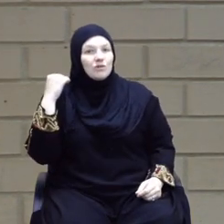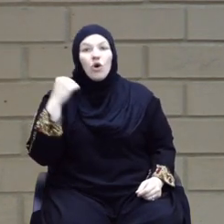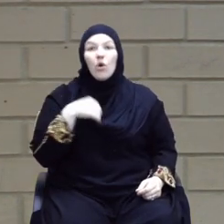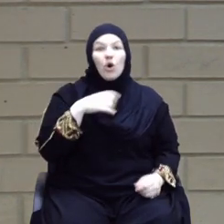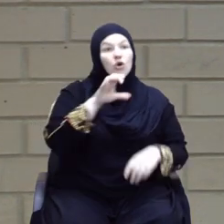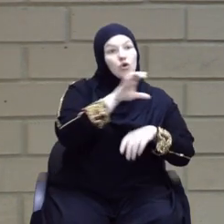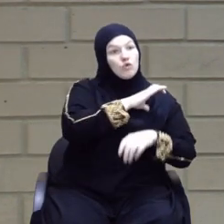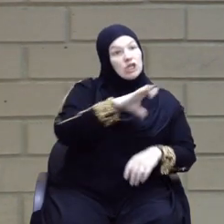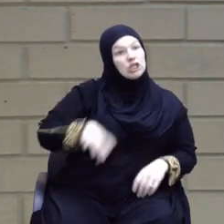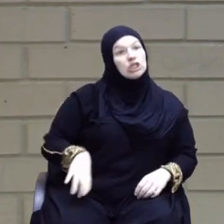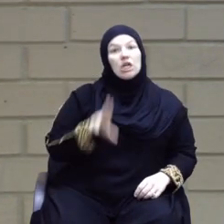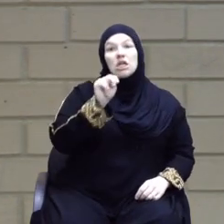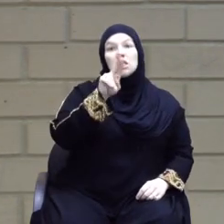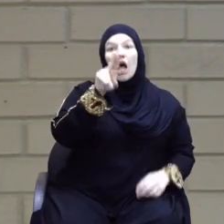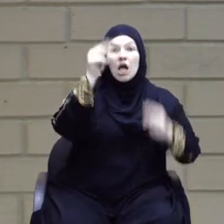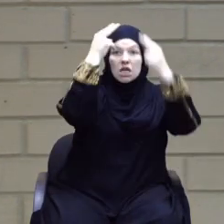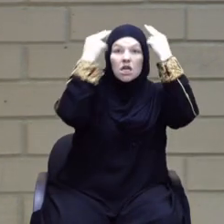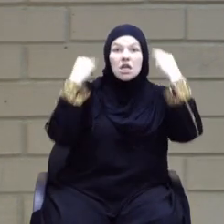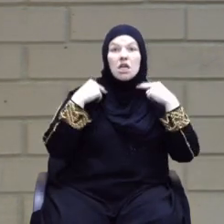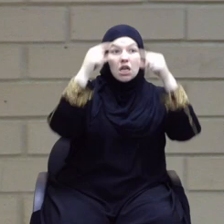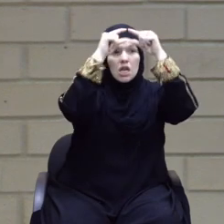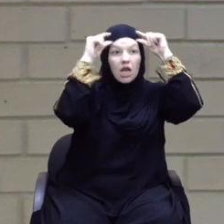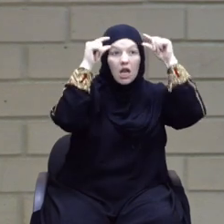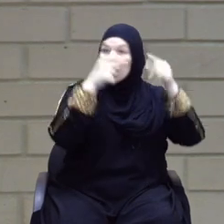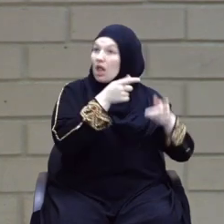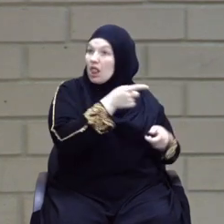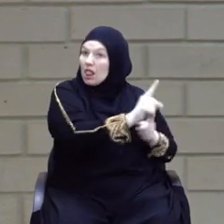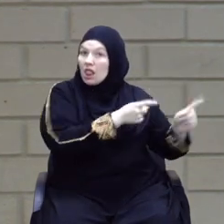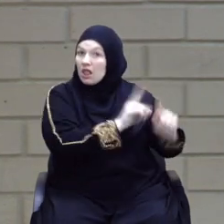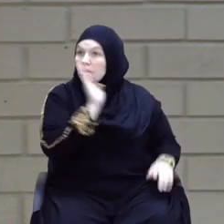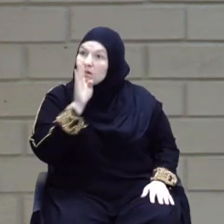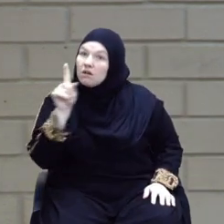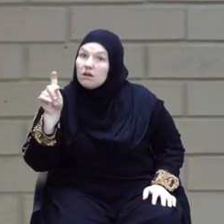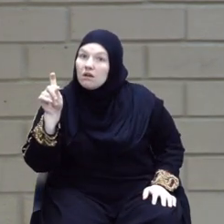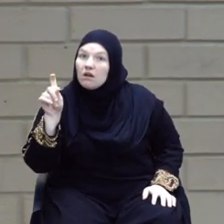can't. But it is okay to bash Islam.